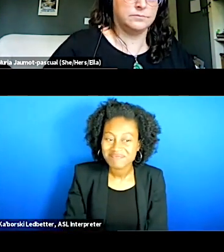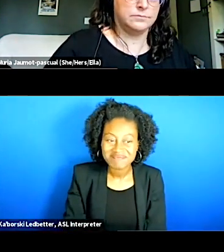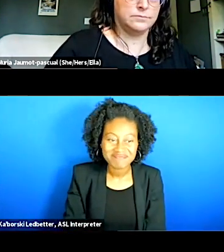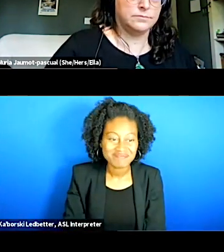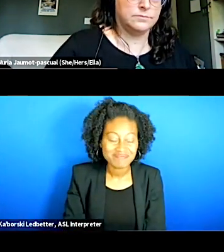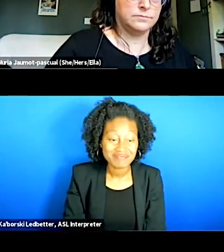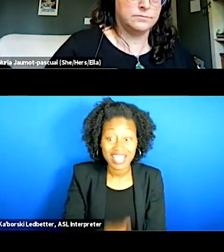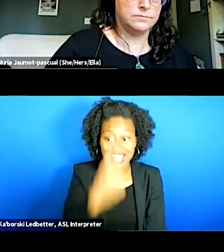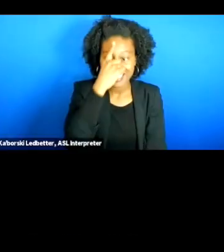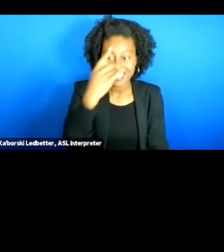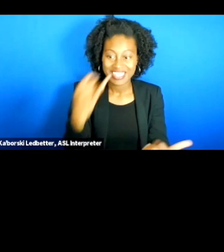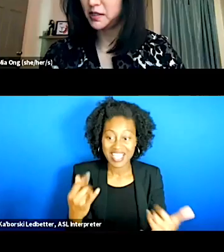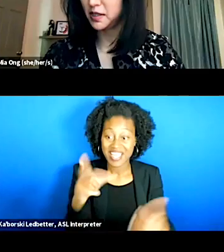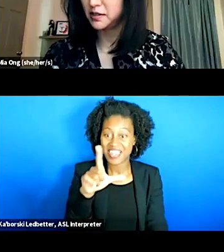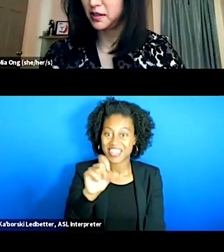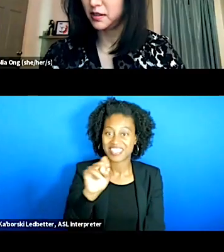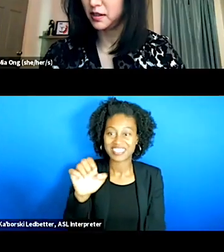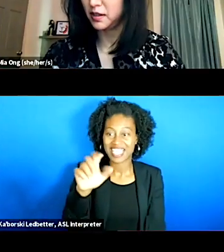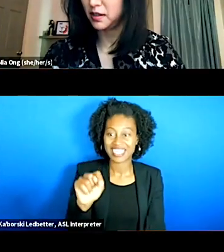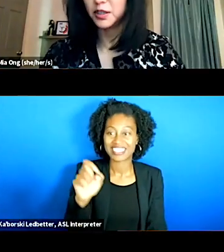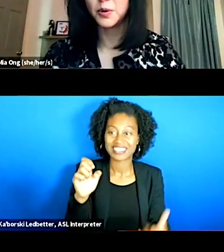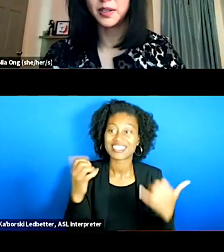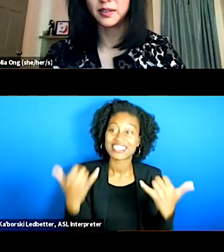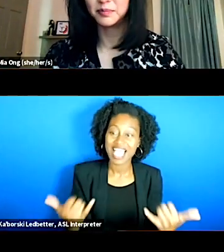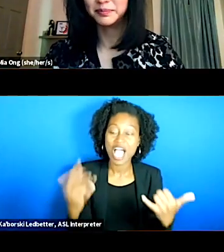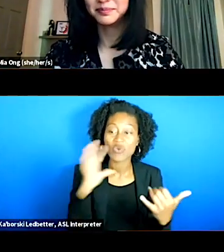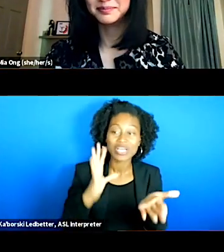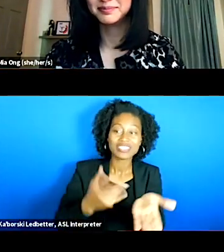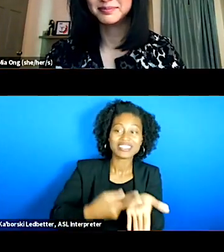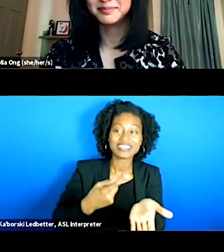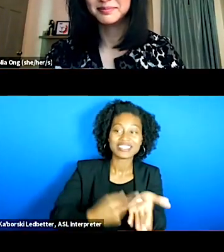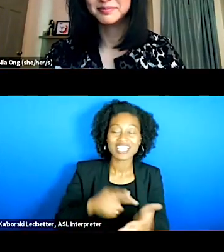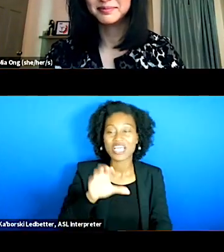So I think Lisette will be discussing coding.